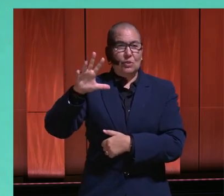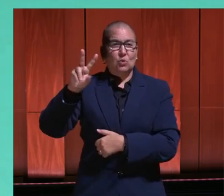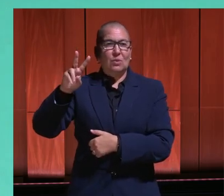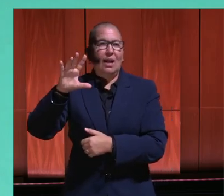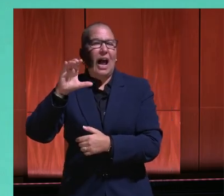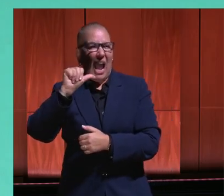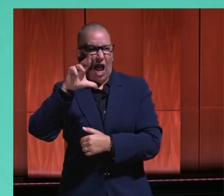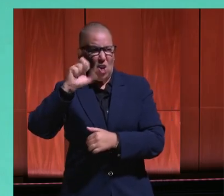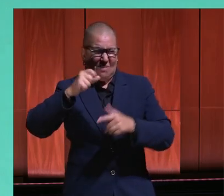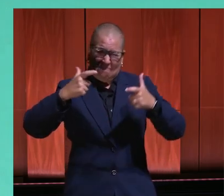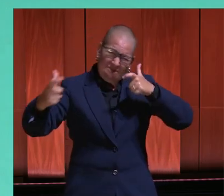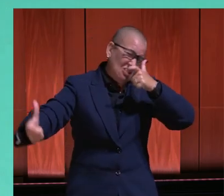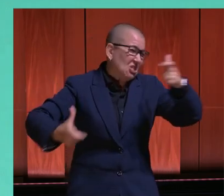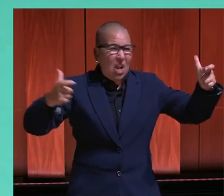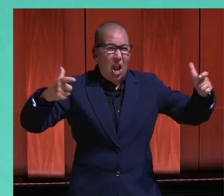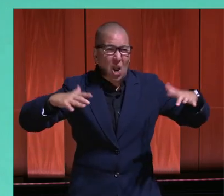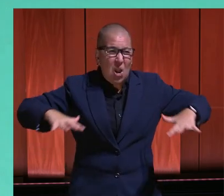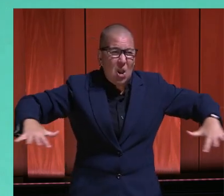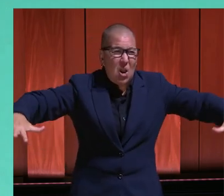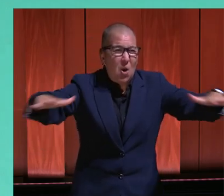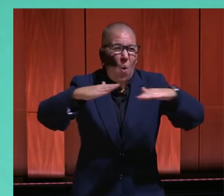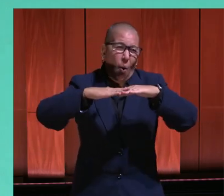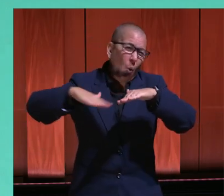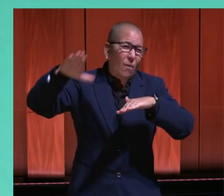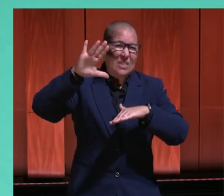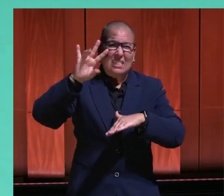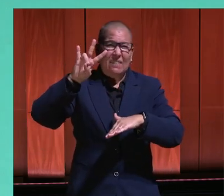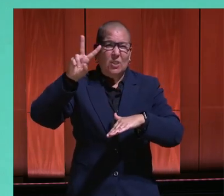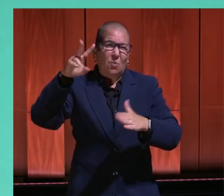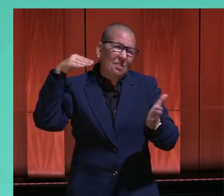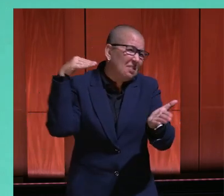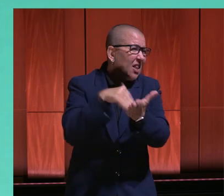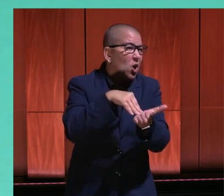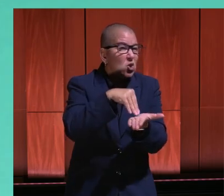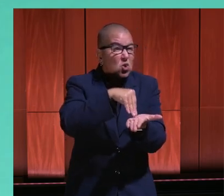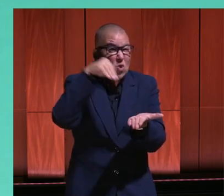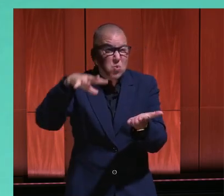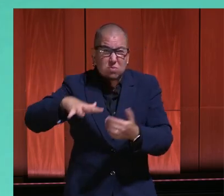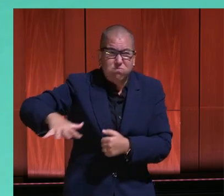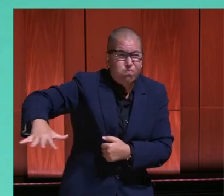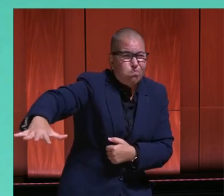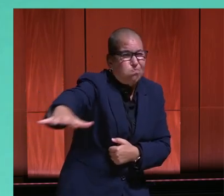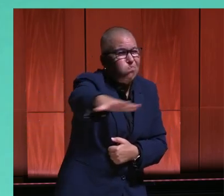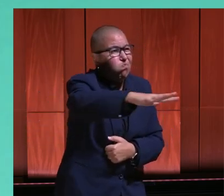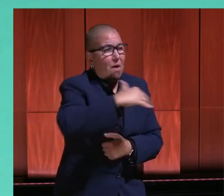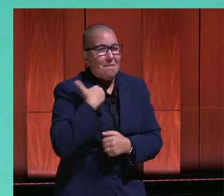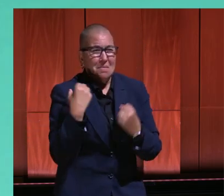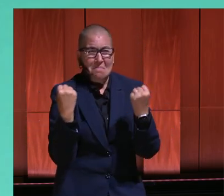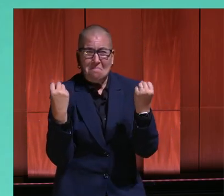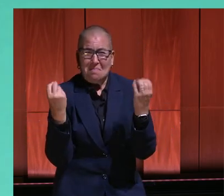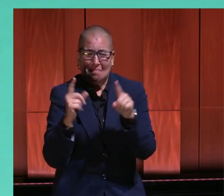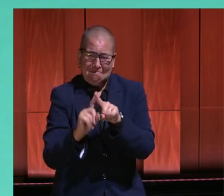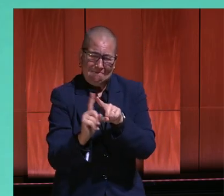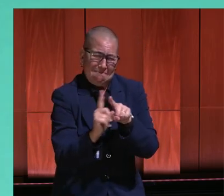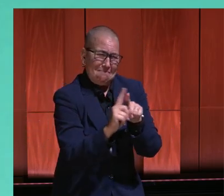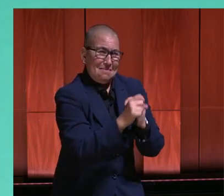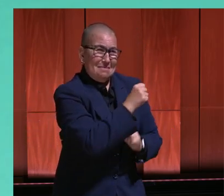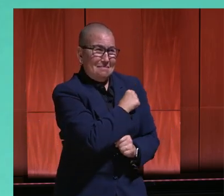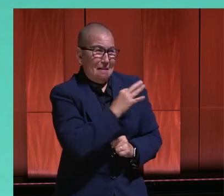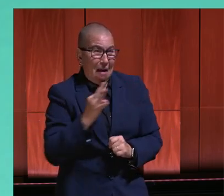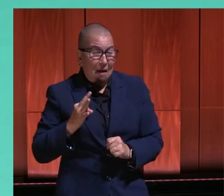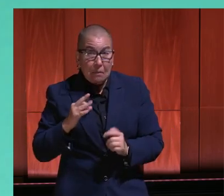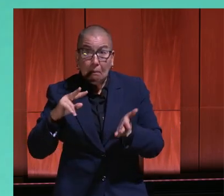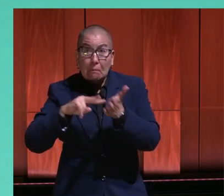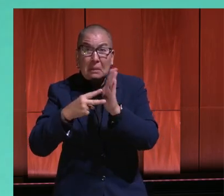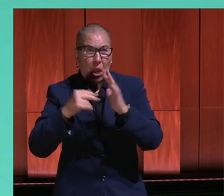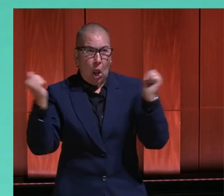students. We have 4,100 faculty on staff. So that key component of reliability really goes to